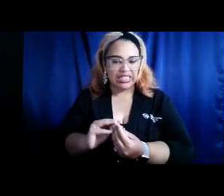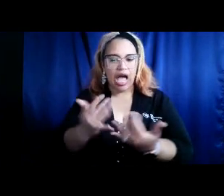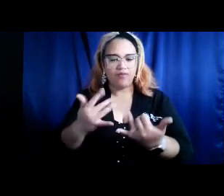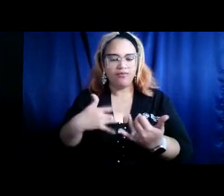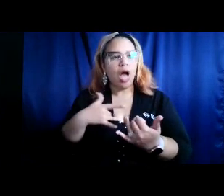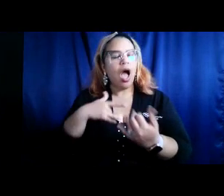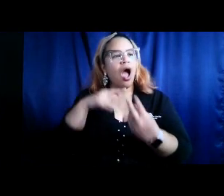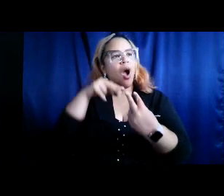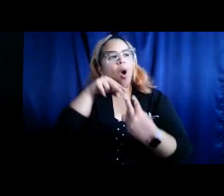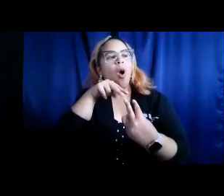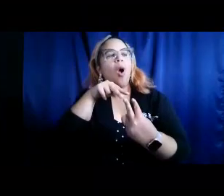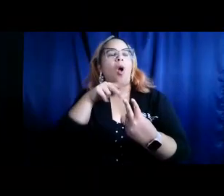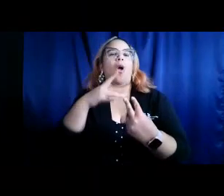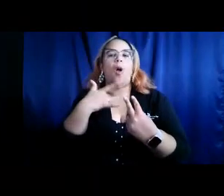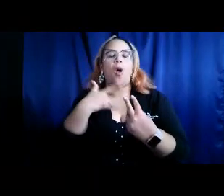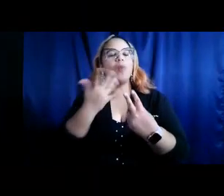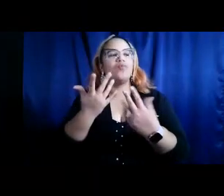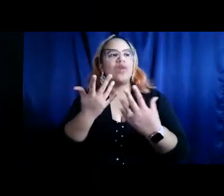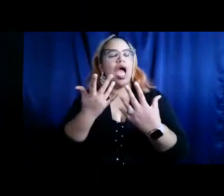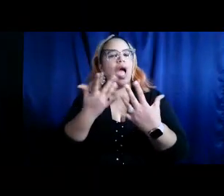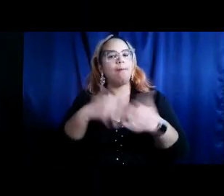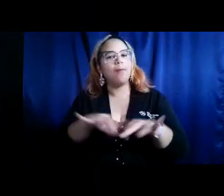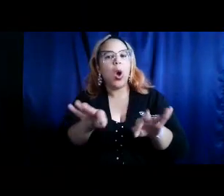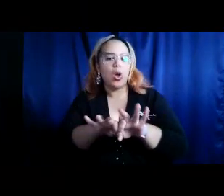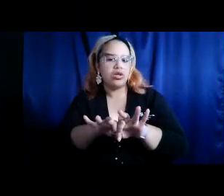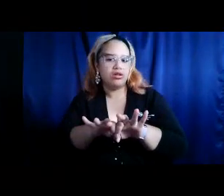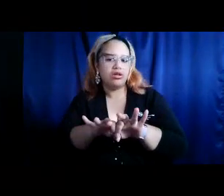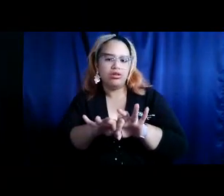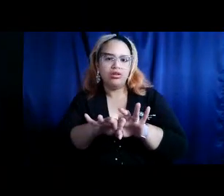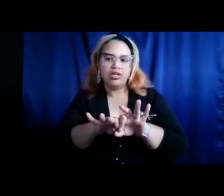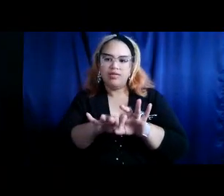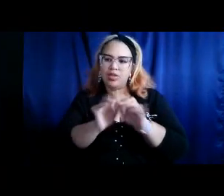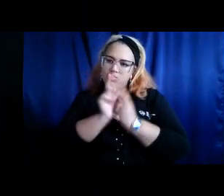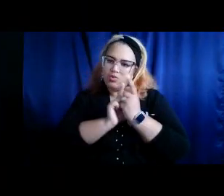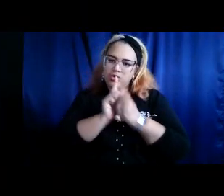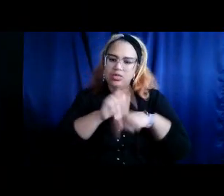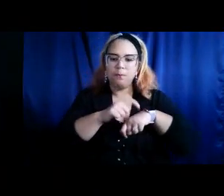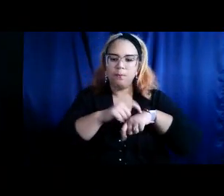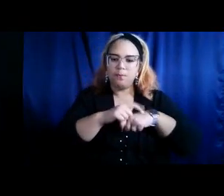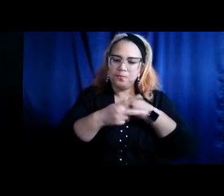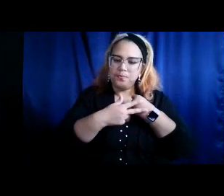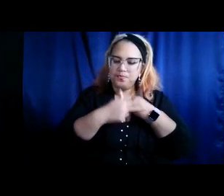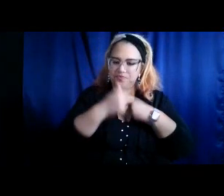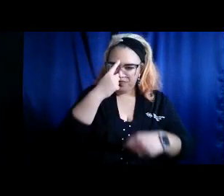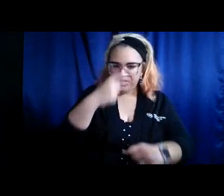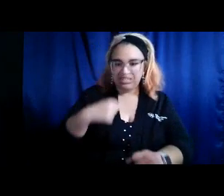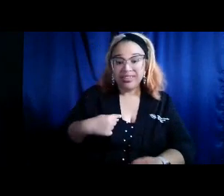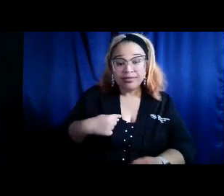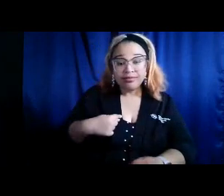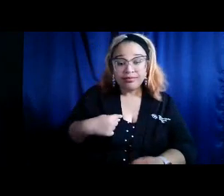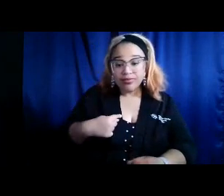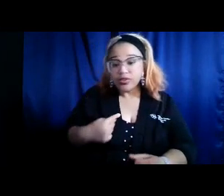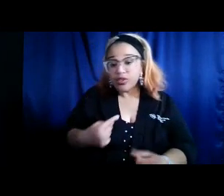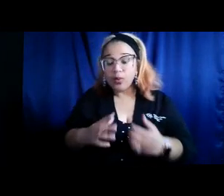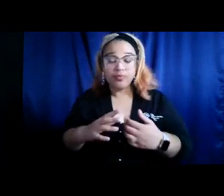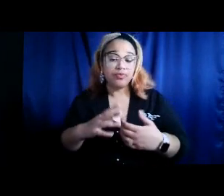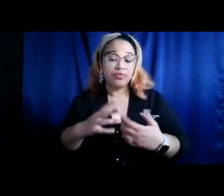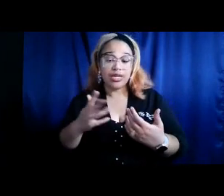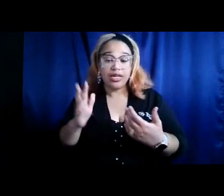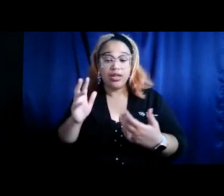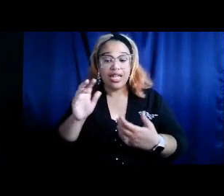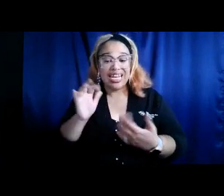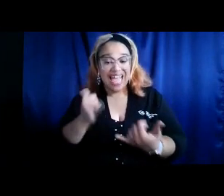An example of how this would be implemented in the workplace could be set a time to meet one-on-one with each team member, keep it